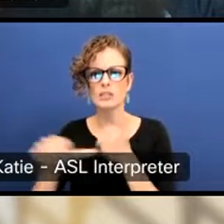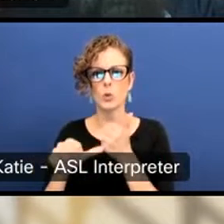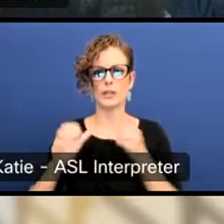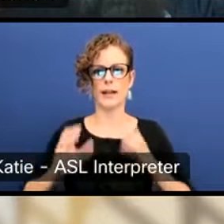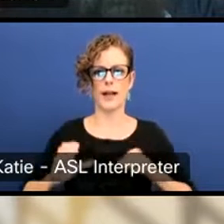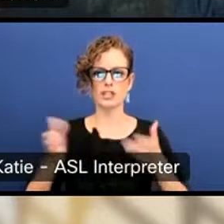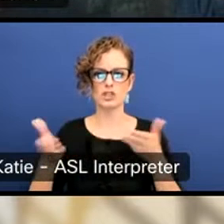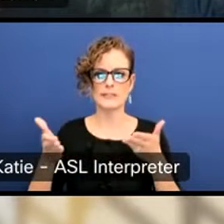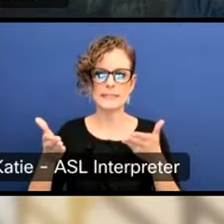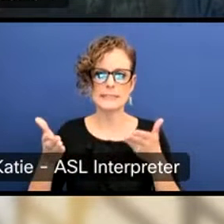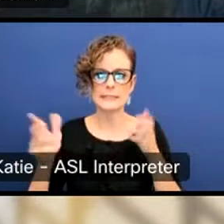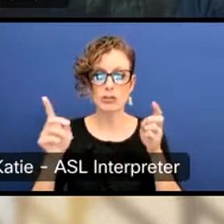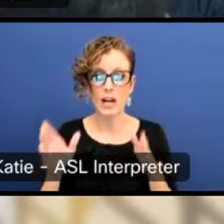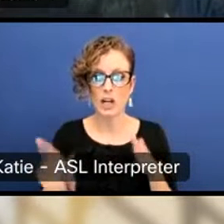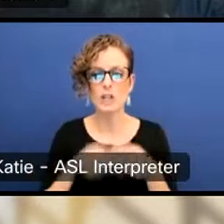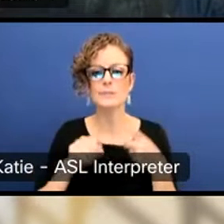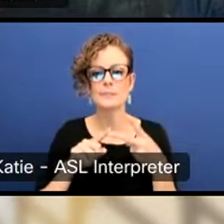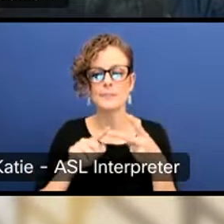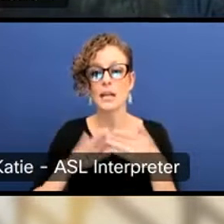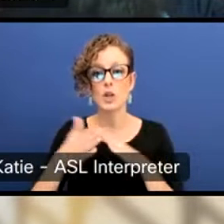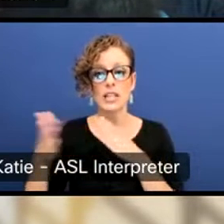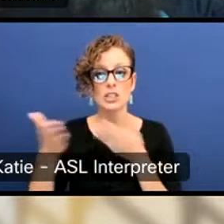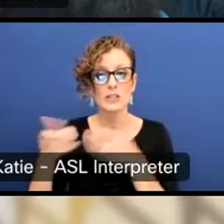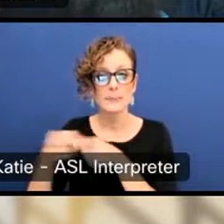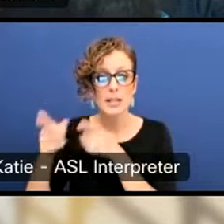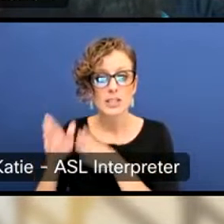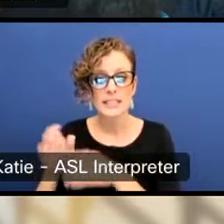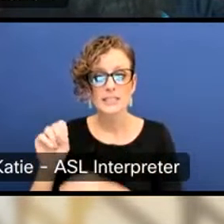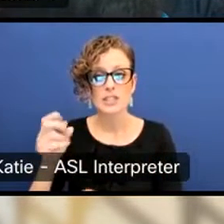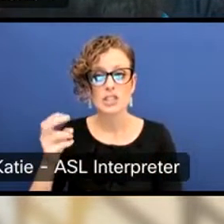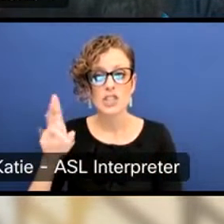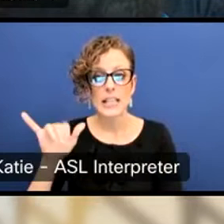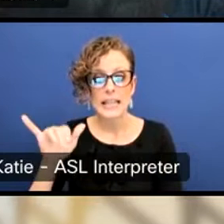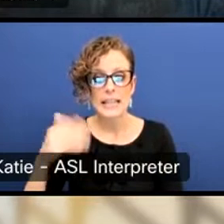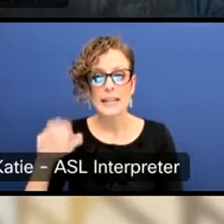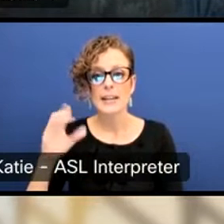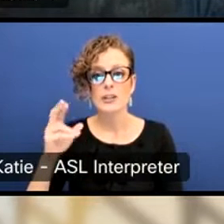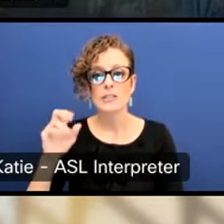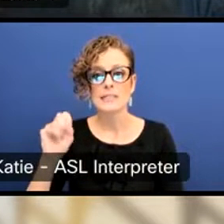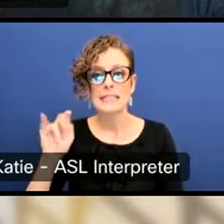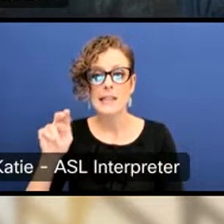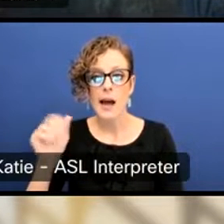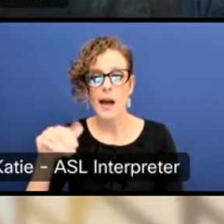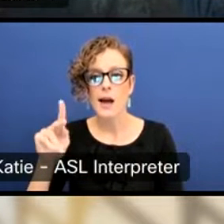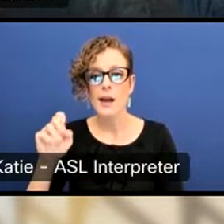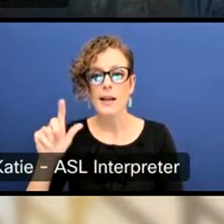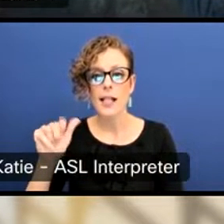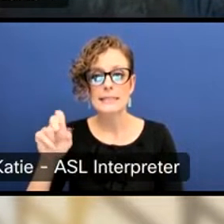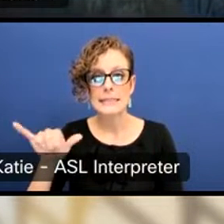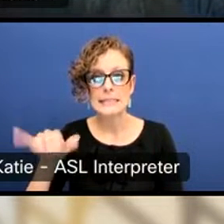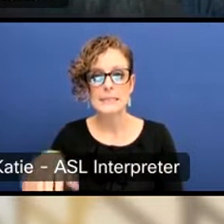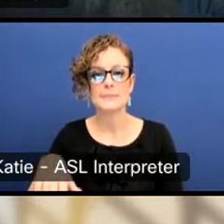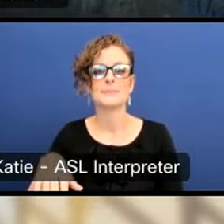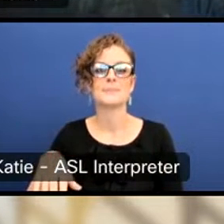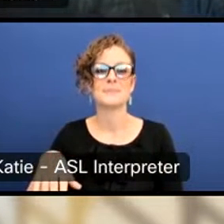and I see a Community Services Specialist. I see Shirley and Christina and Kelsey, and